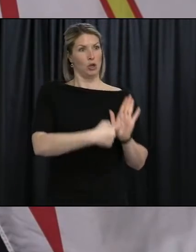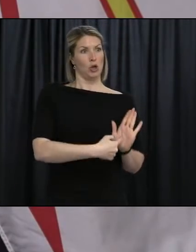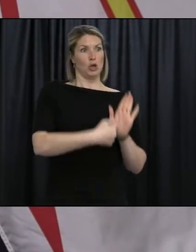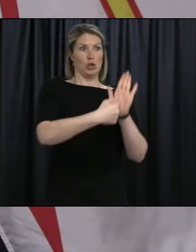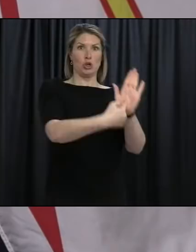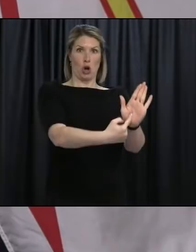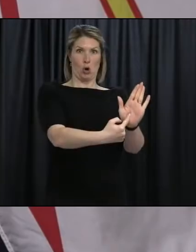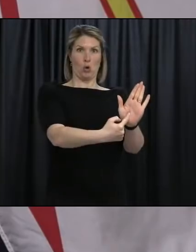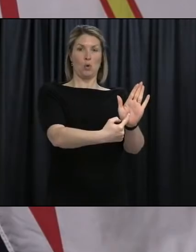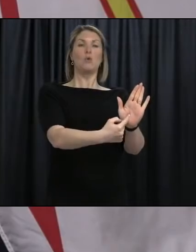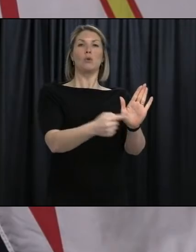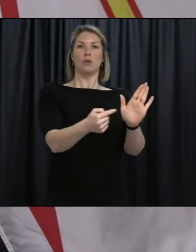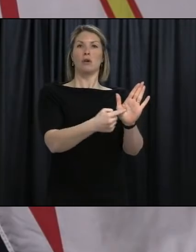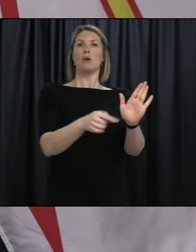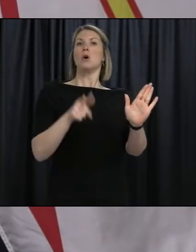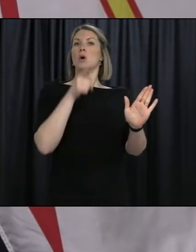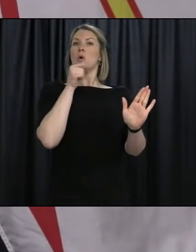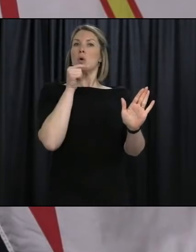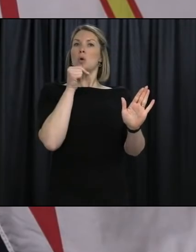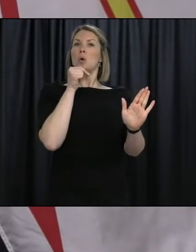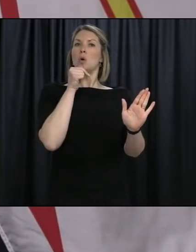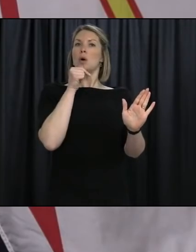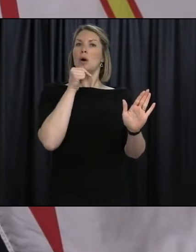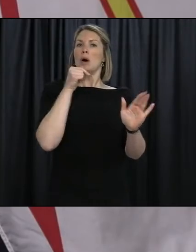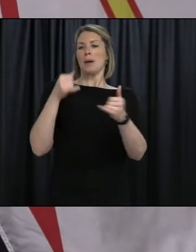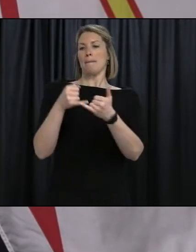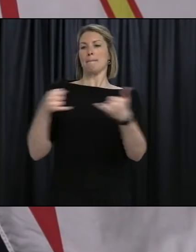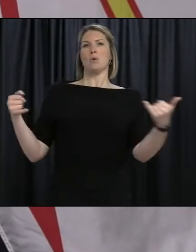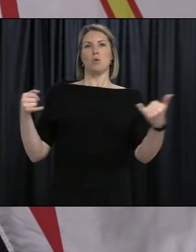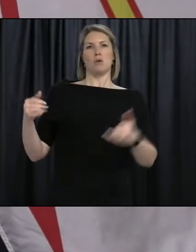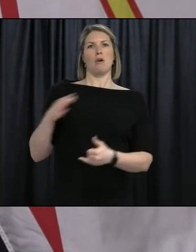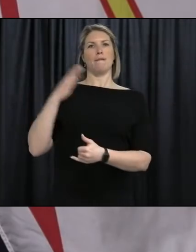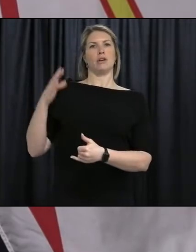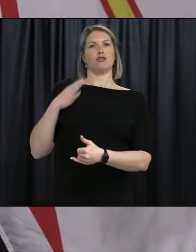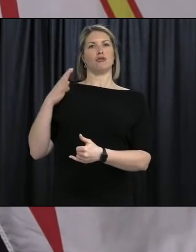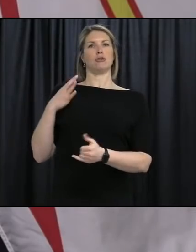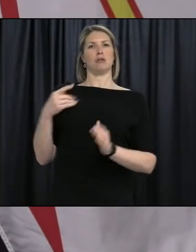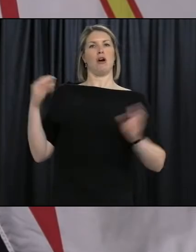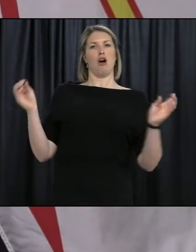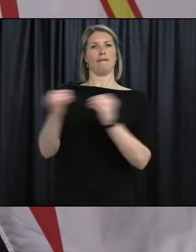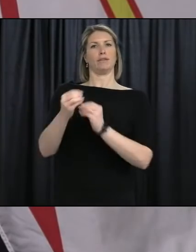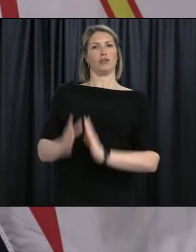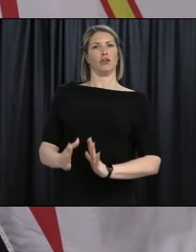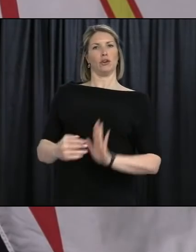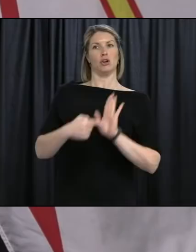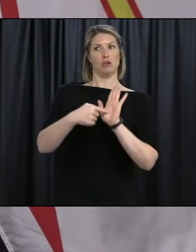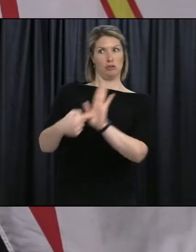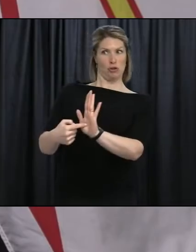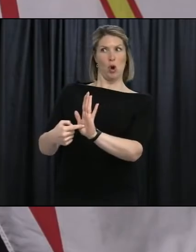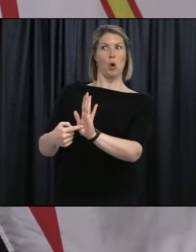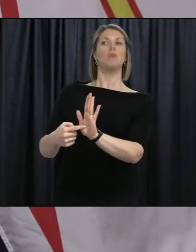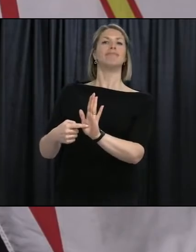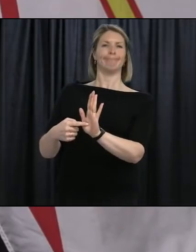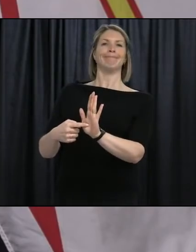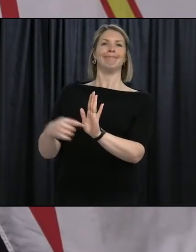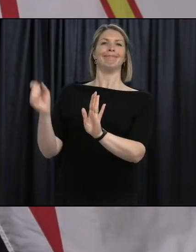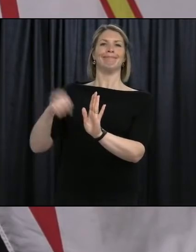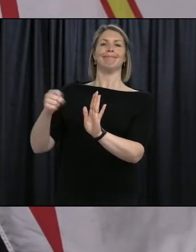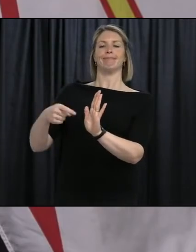is required to show this letter to border officials upon arrival to the province. It will confirm for us that their work is